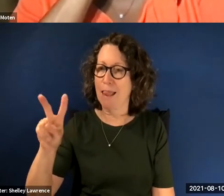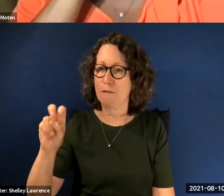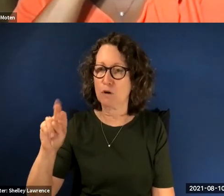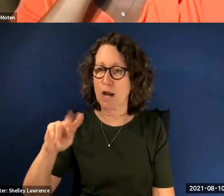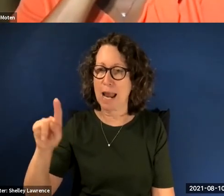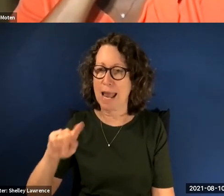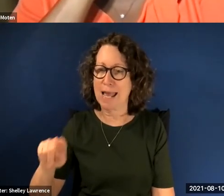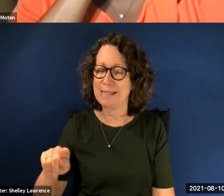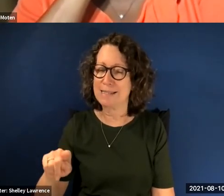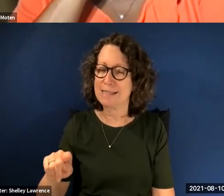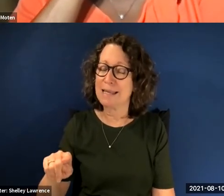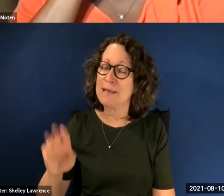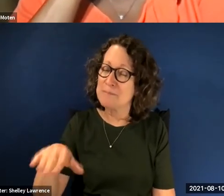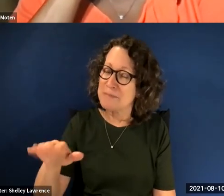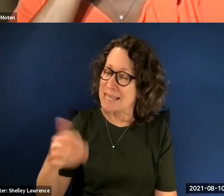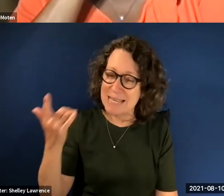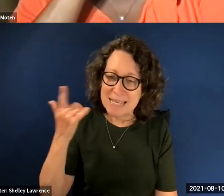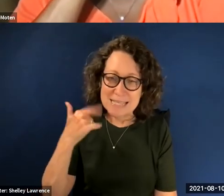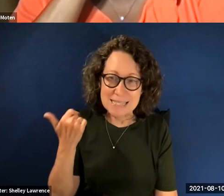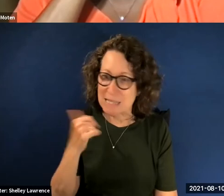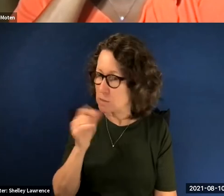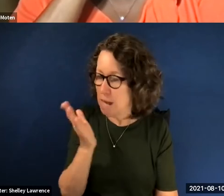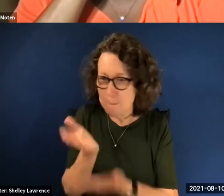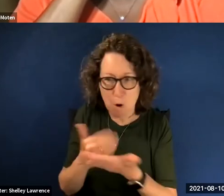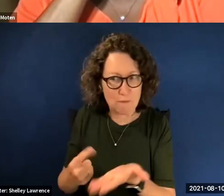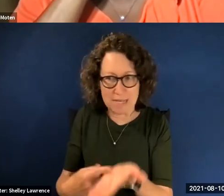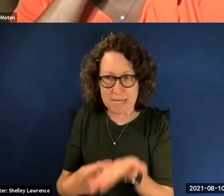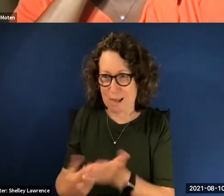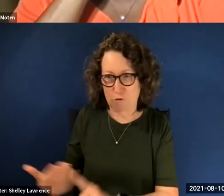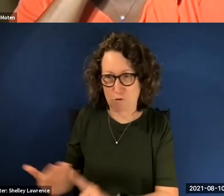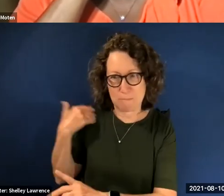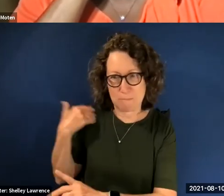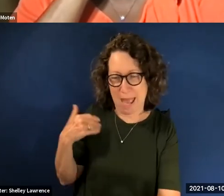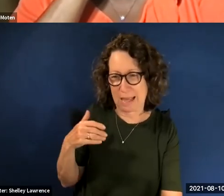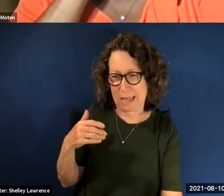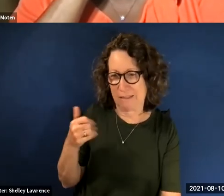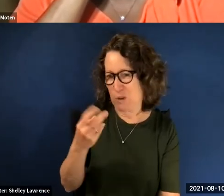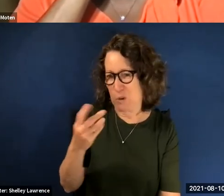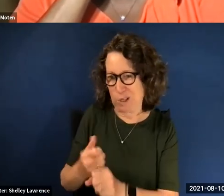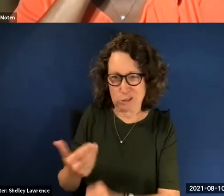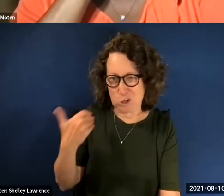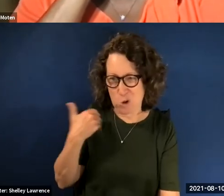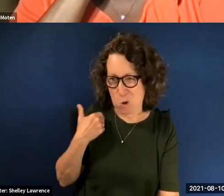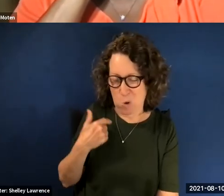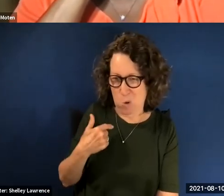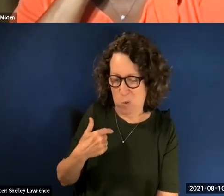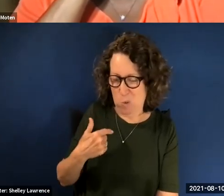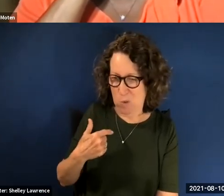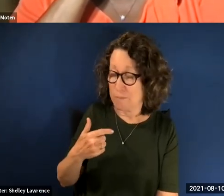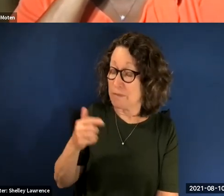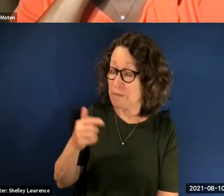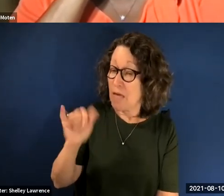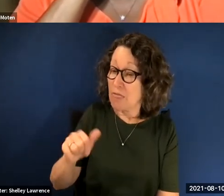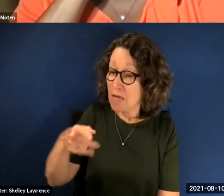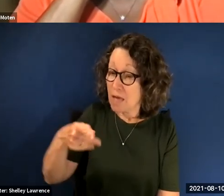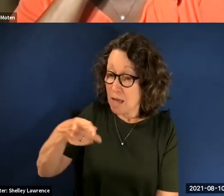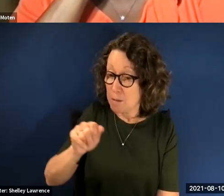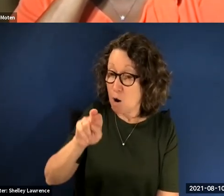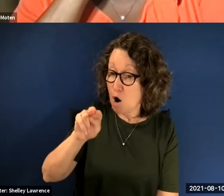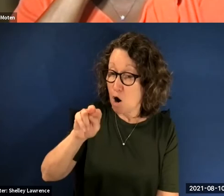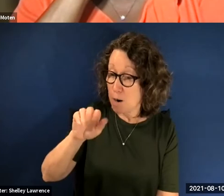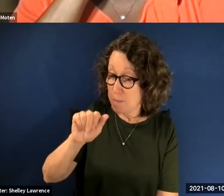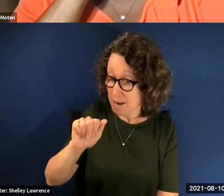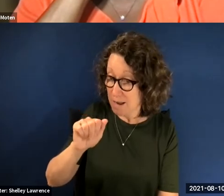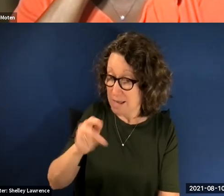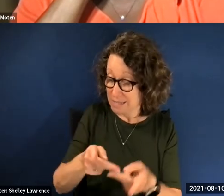Mr. Vizzolini, since I wasn't part of the discussion back in a few years back, was the Parma site, did we